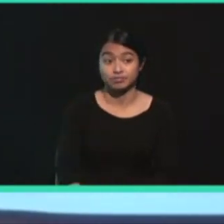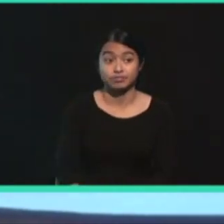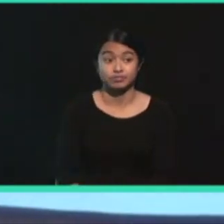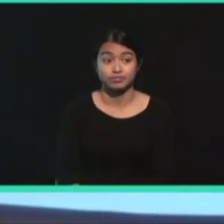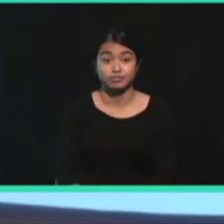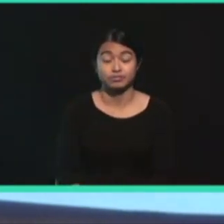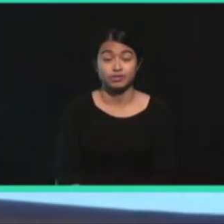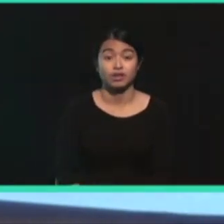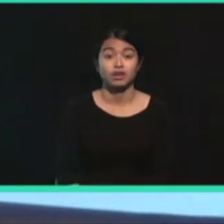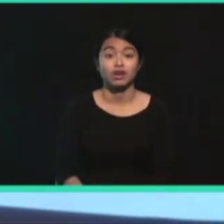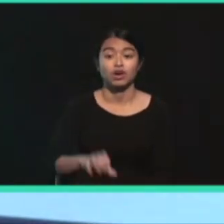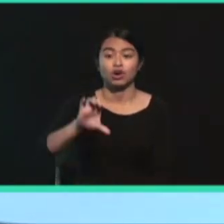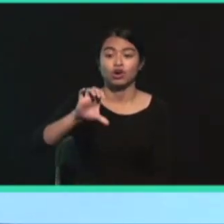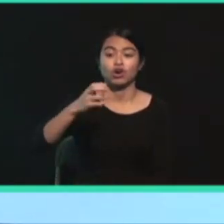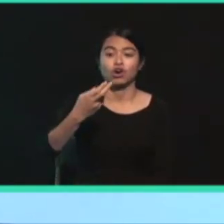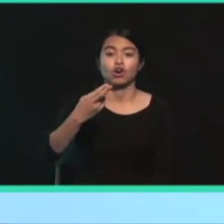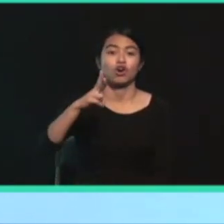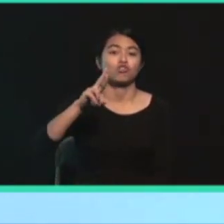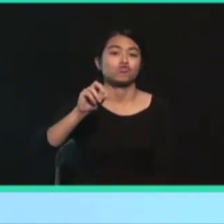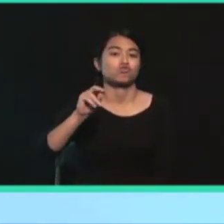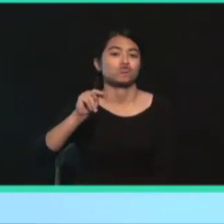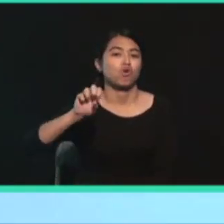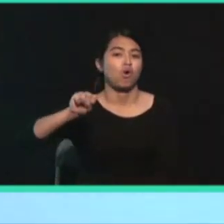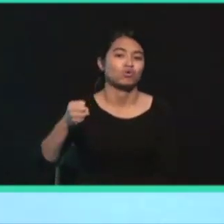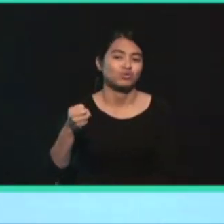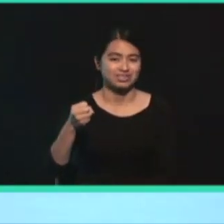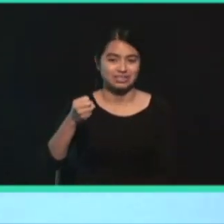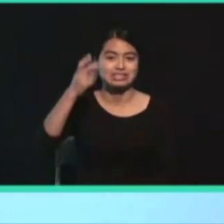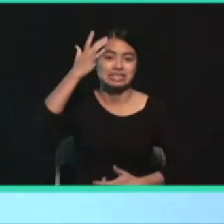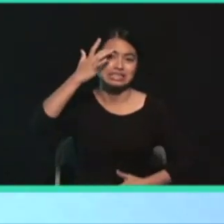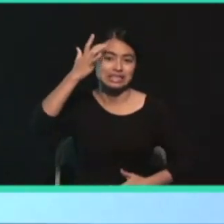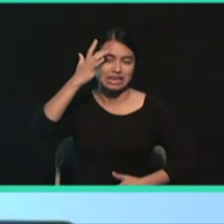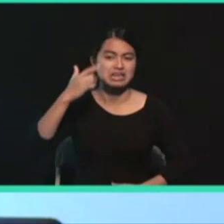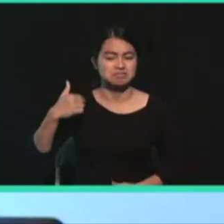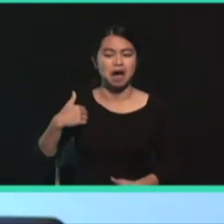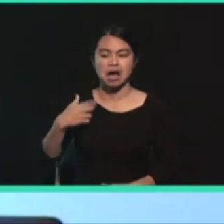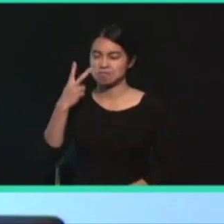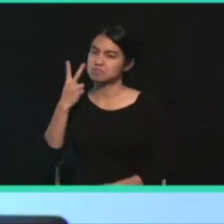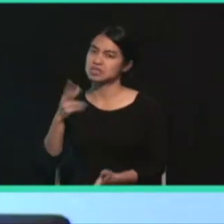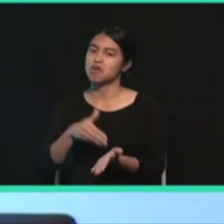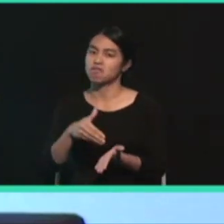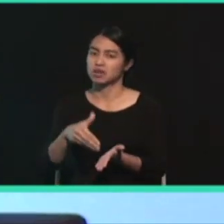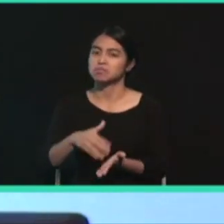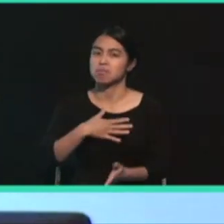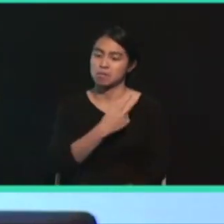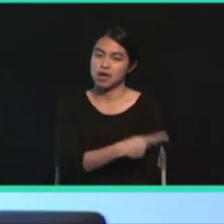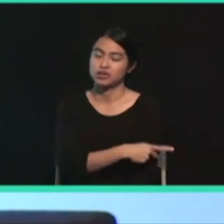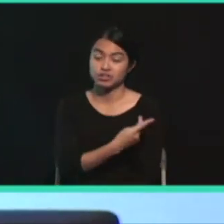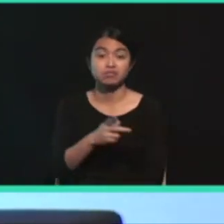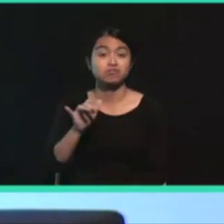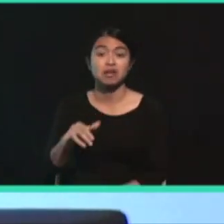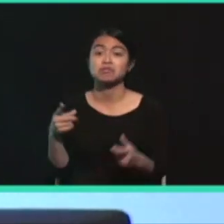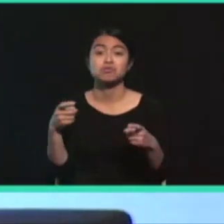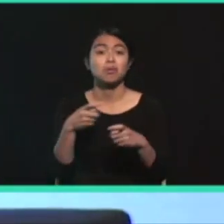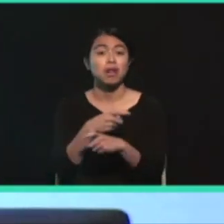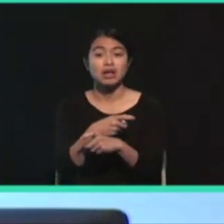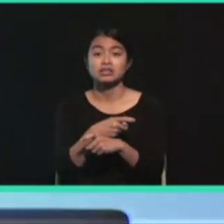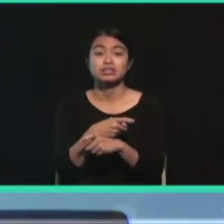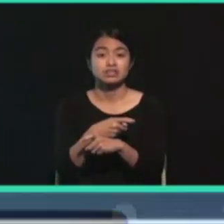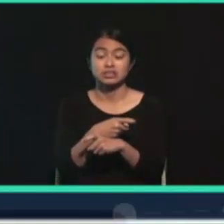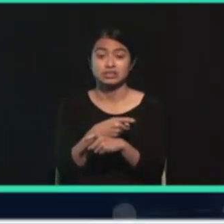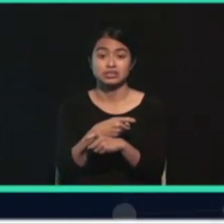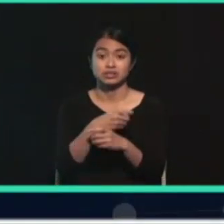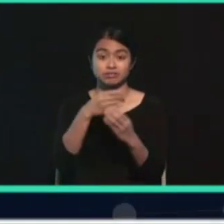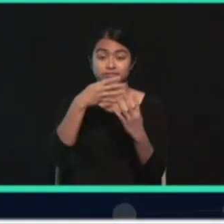So Crohn's disease, this is a disease I like to treat a lot of patients. This is a complex pathophysiology, and you see here